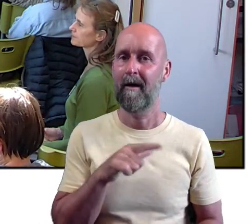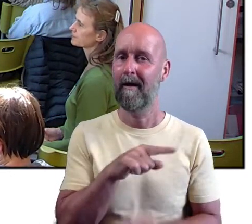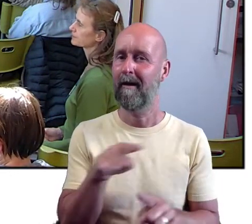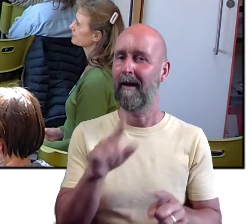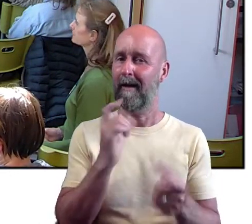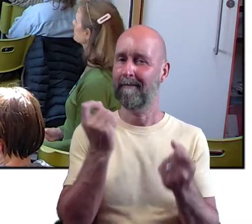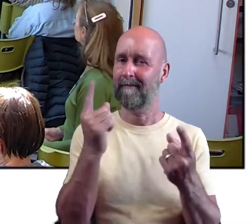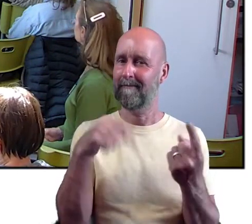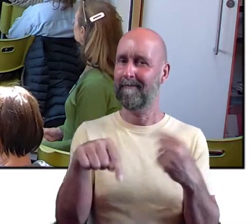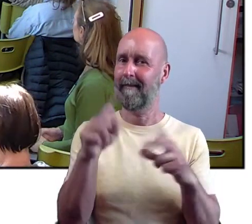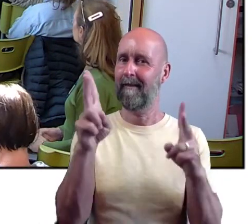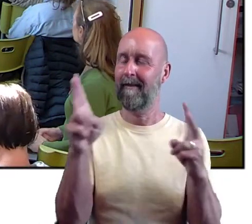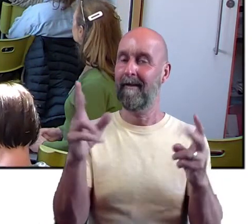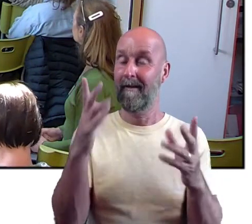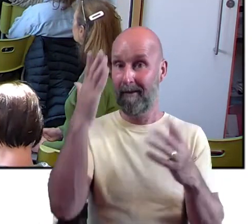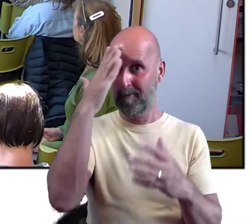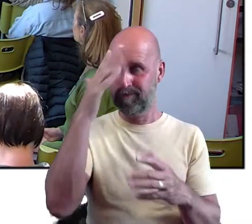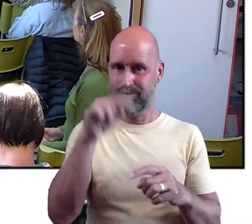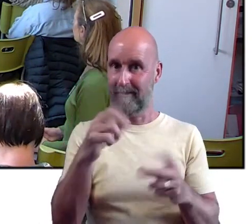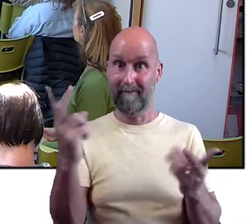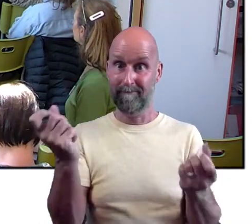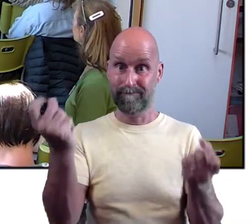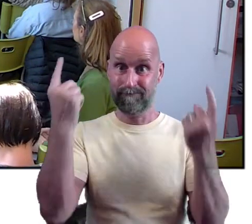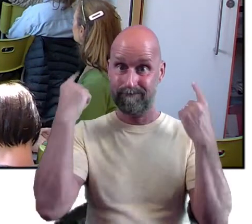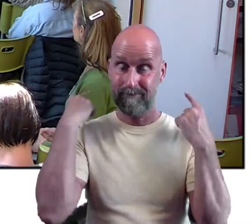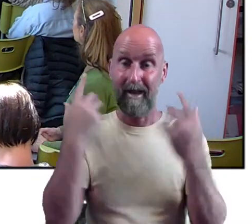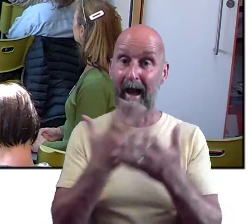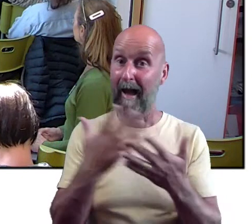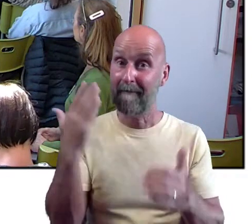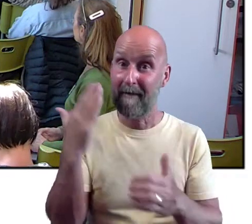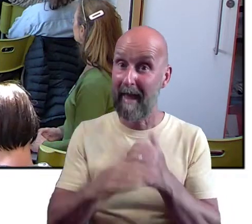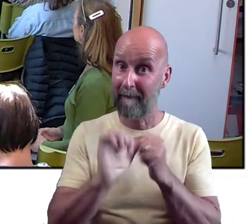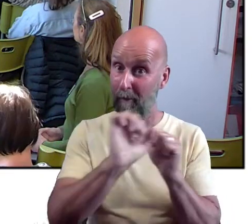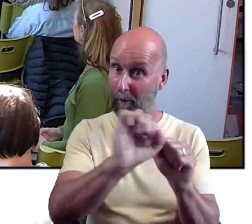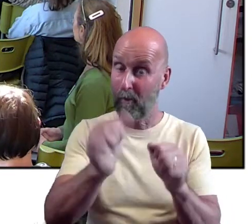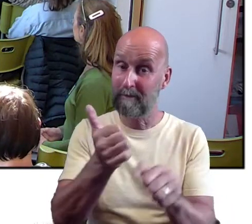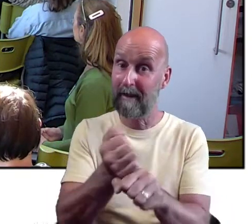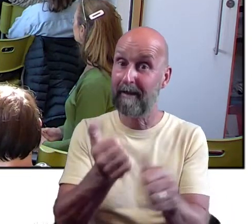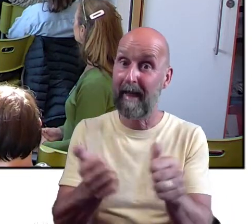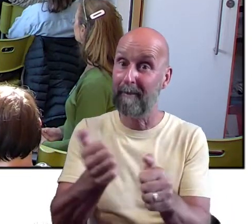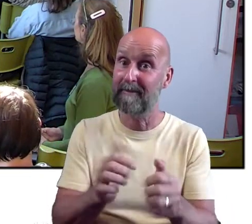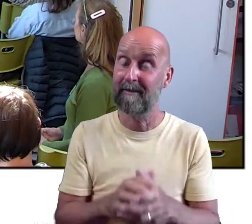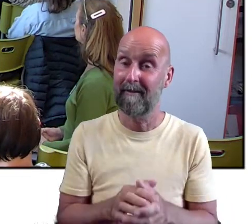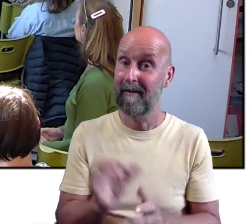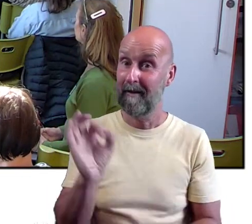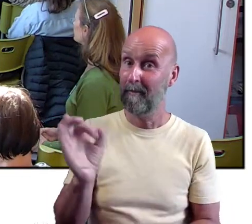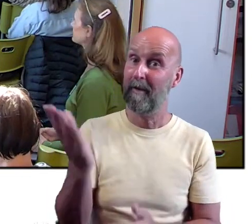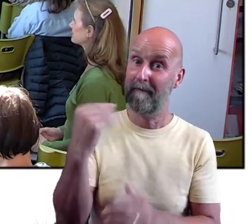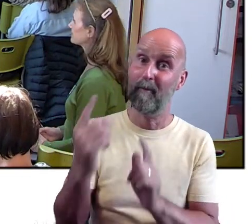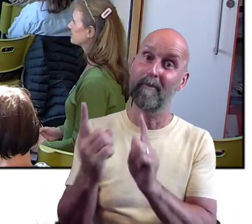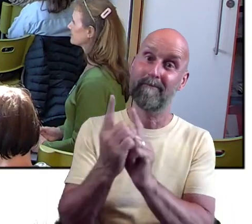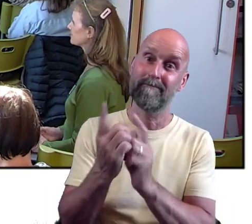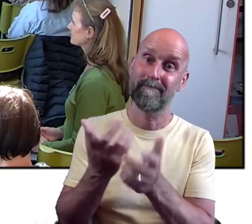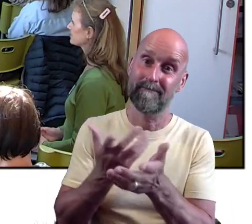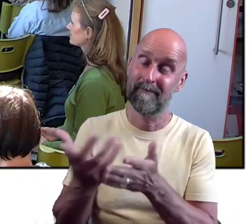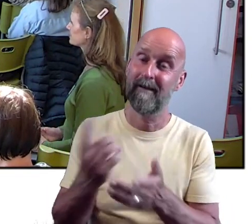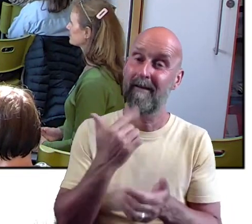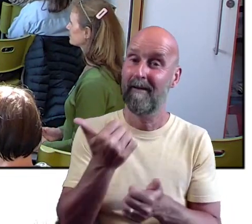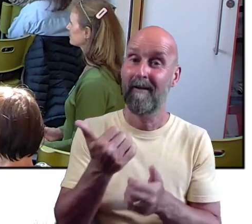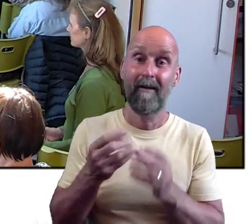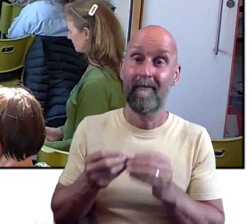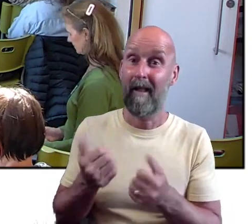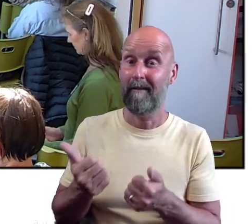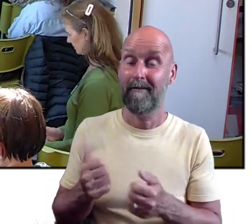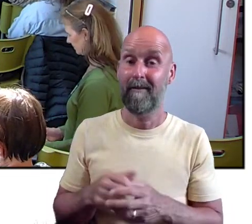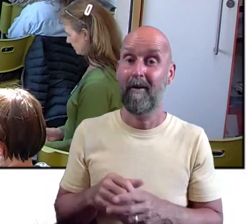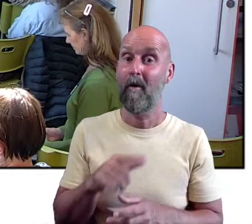many miles outside my comfort zone. I've never played any of these games. That's okay. I think that's a Never perfectly valuable and valid. That's a perfectly valid like. I made a